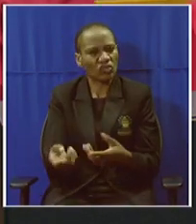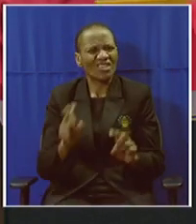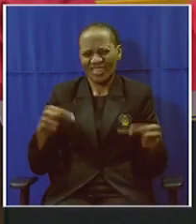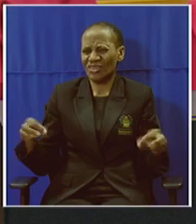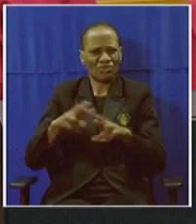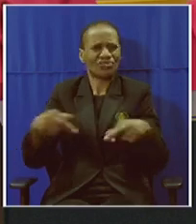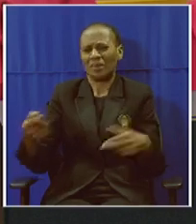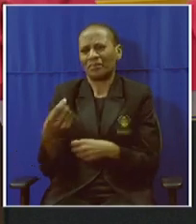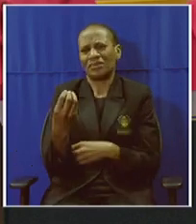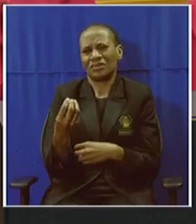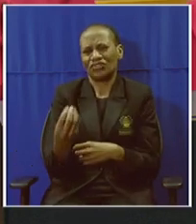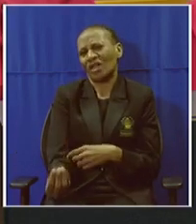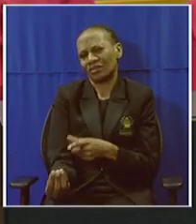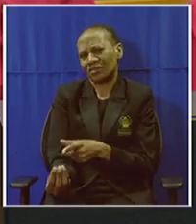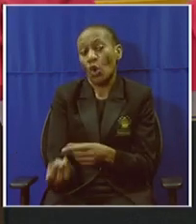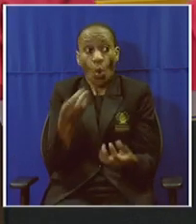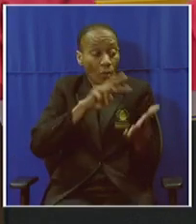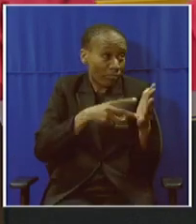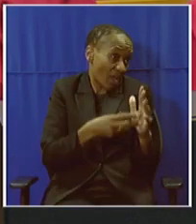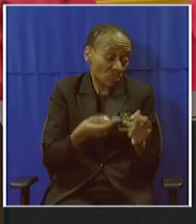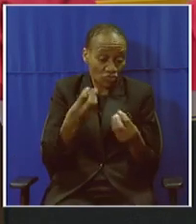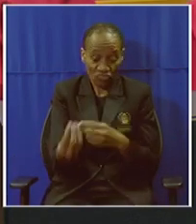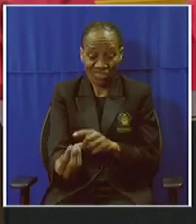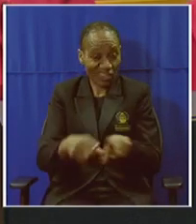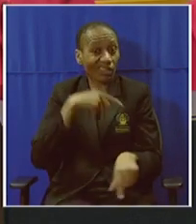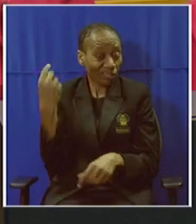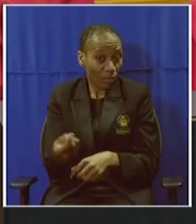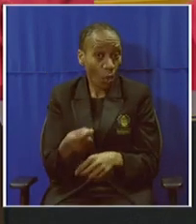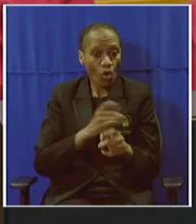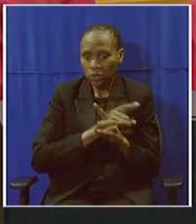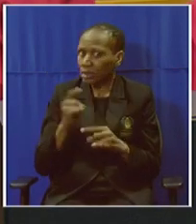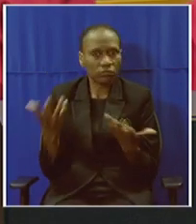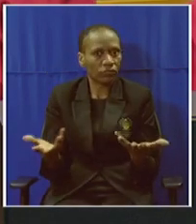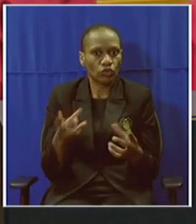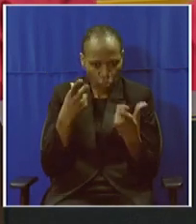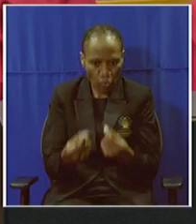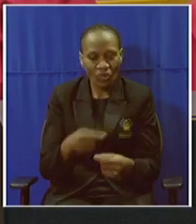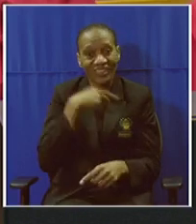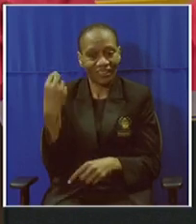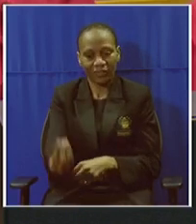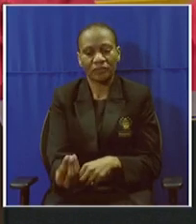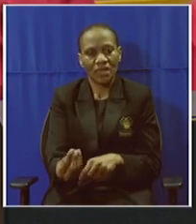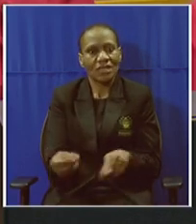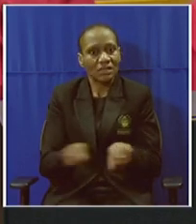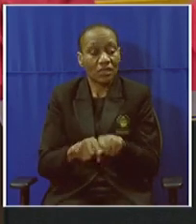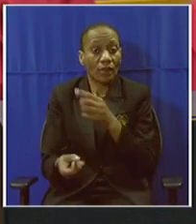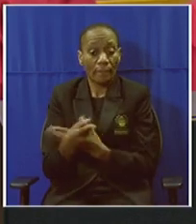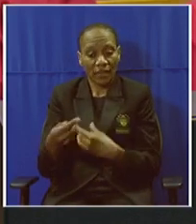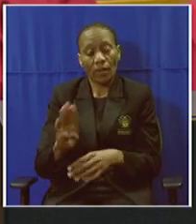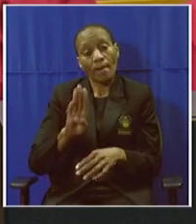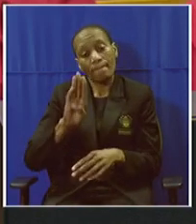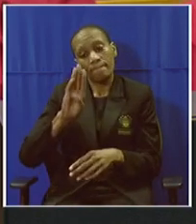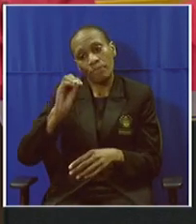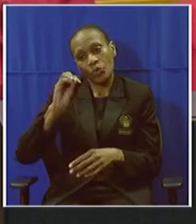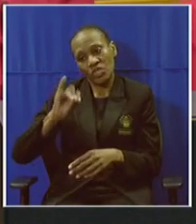child, you attempt to murder a child, or you successfully murder a child, like it was the case with baby Boitumelo. The murdering